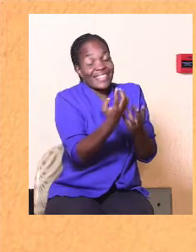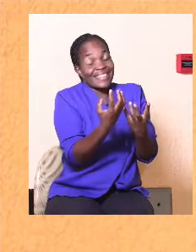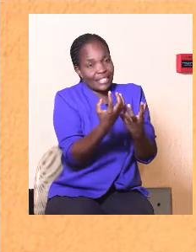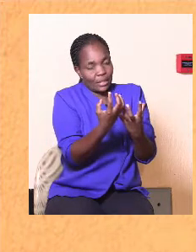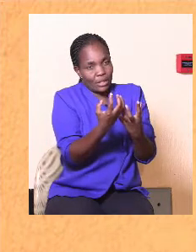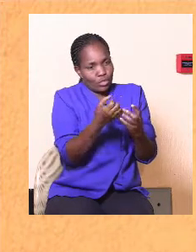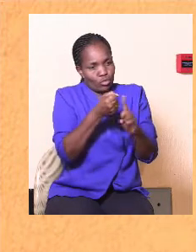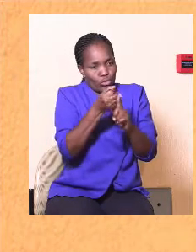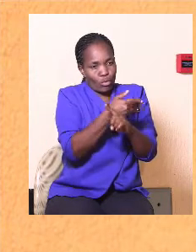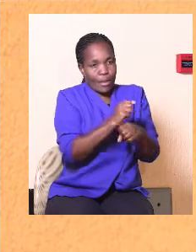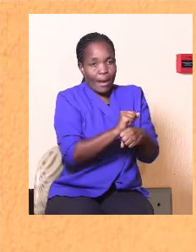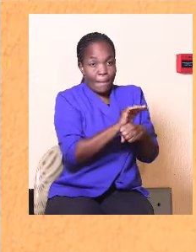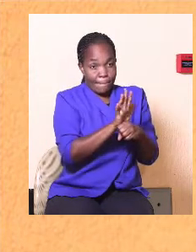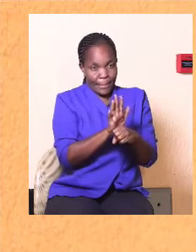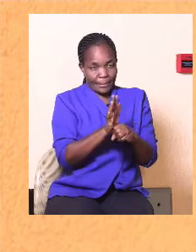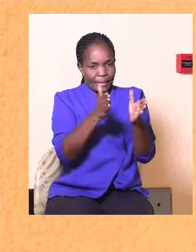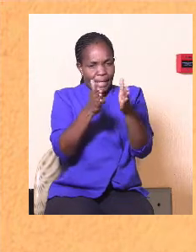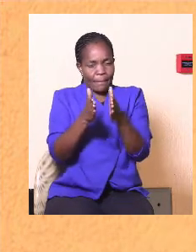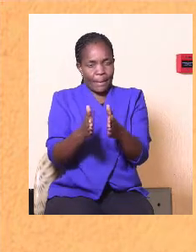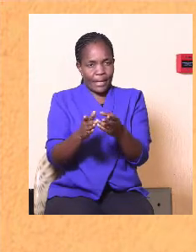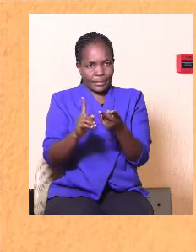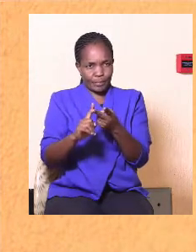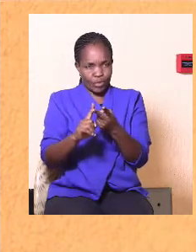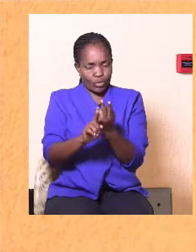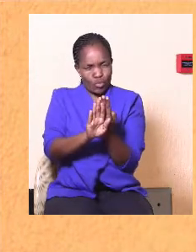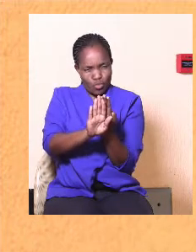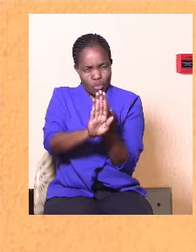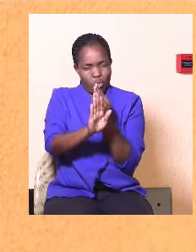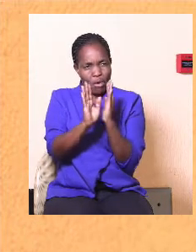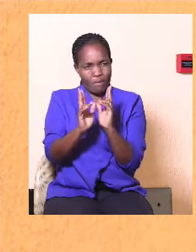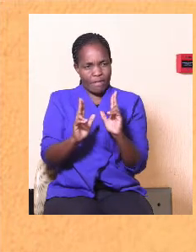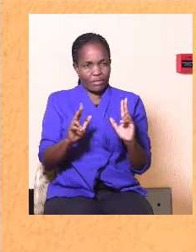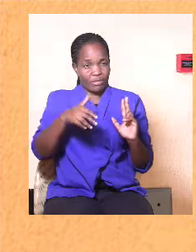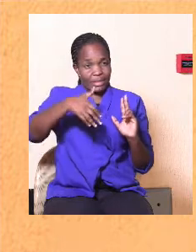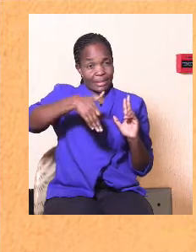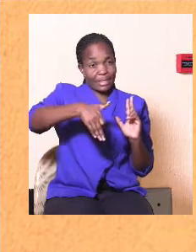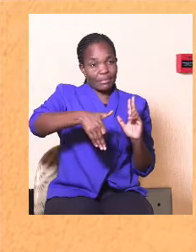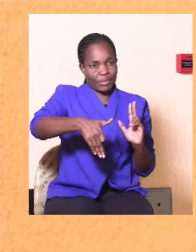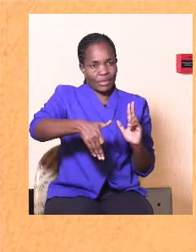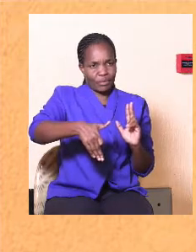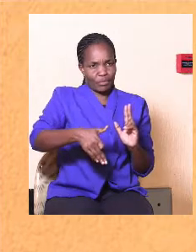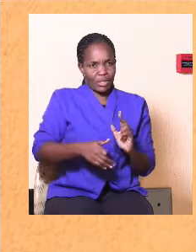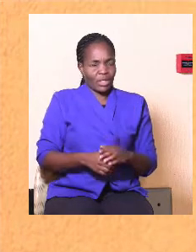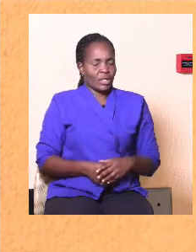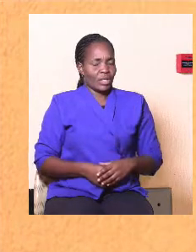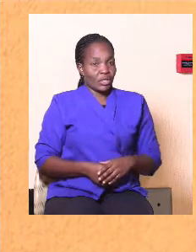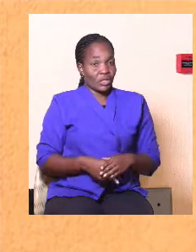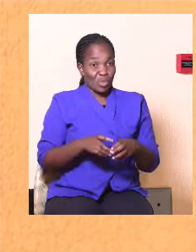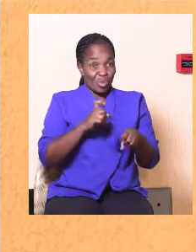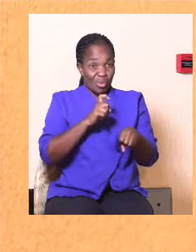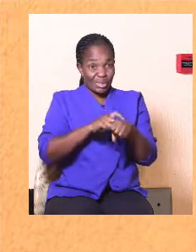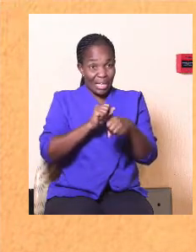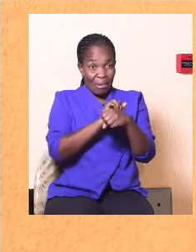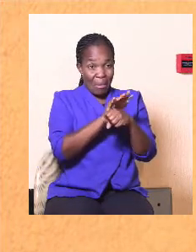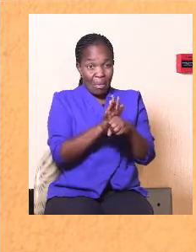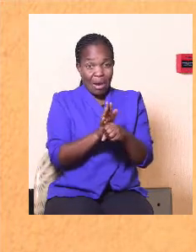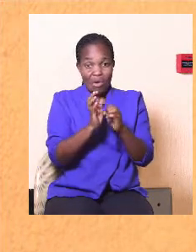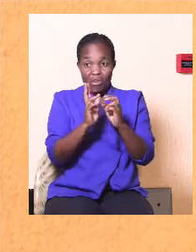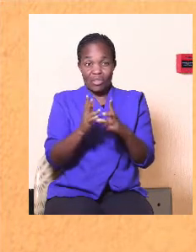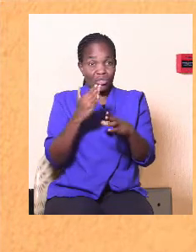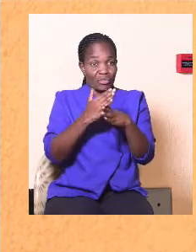protect livelihoods. So no Namibians should go hungry because they have lost a